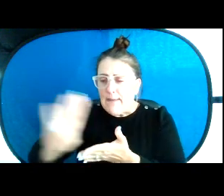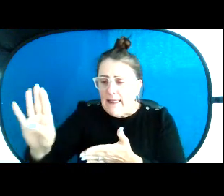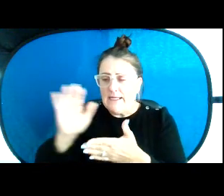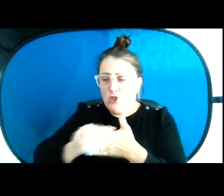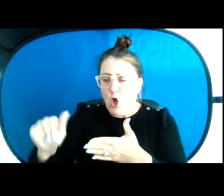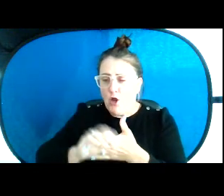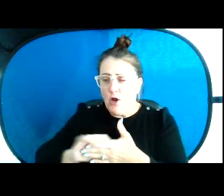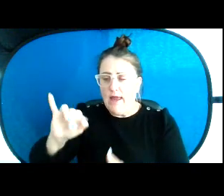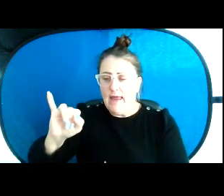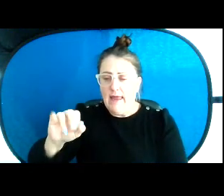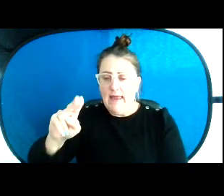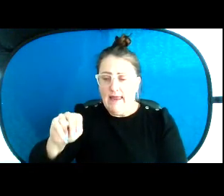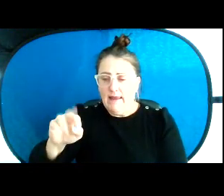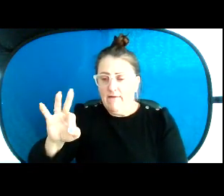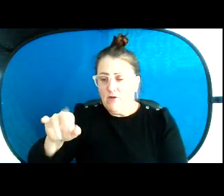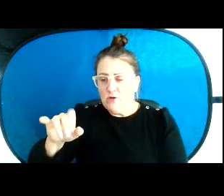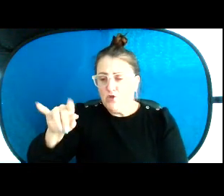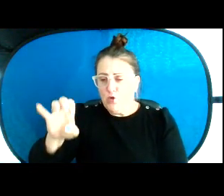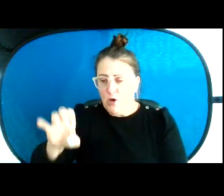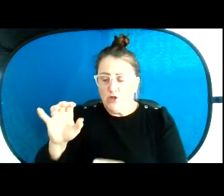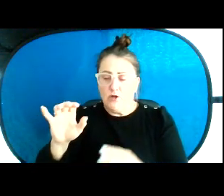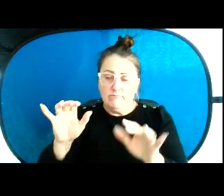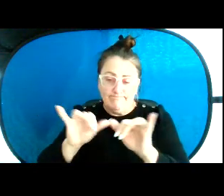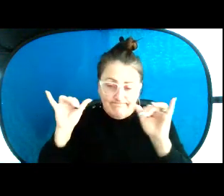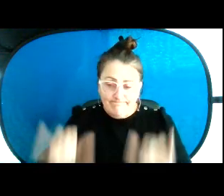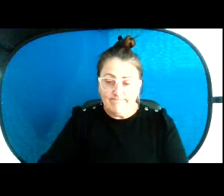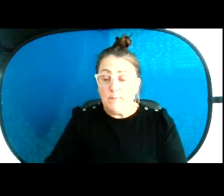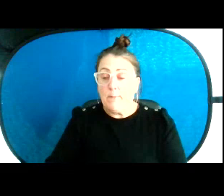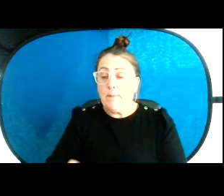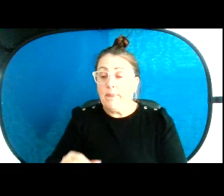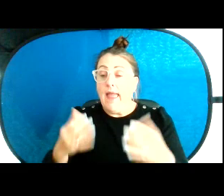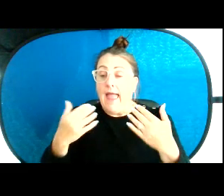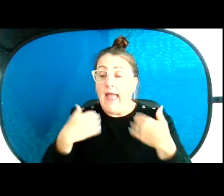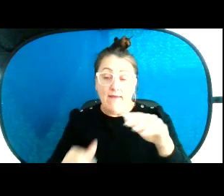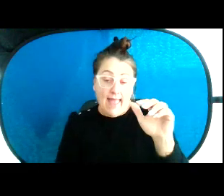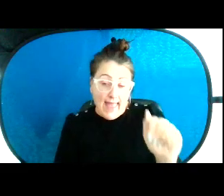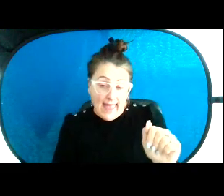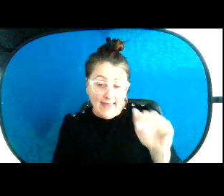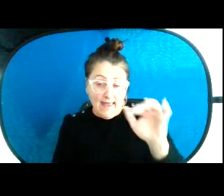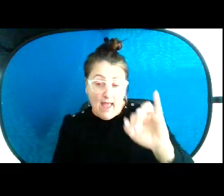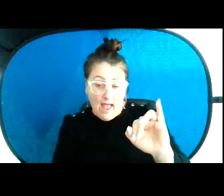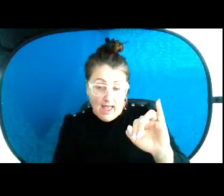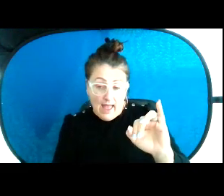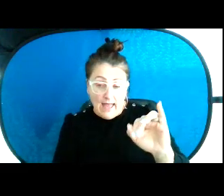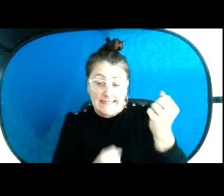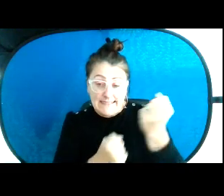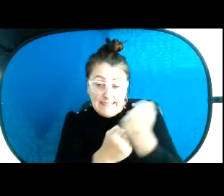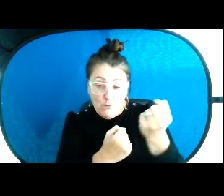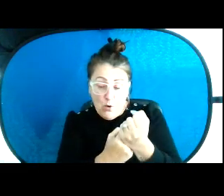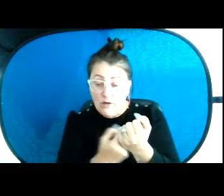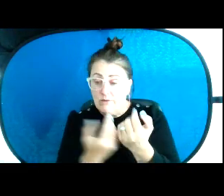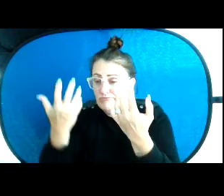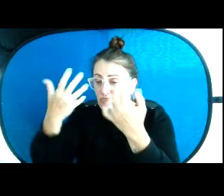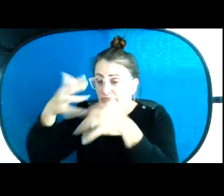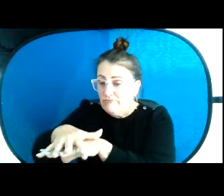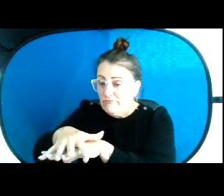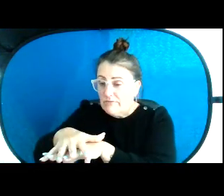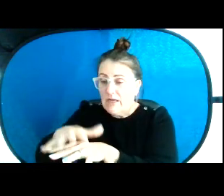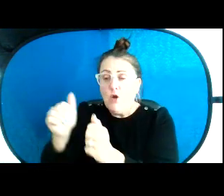industry. Future enhancement will include AI-powered support and integration with additional